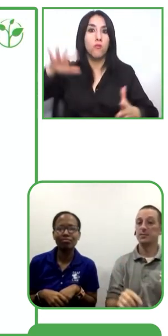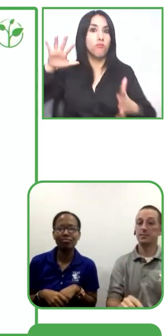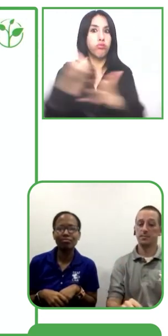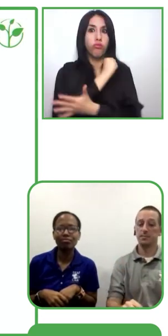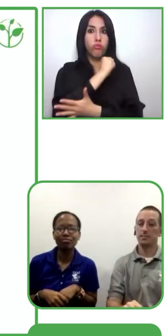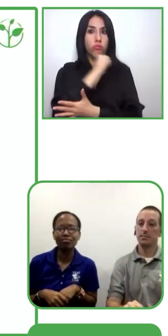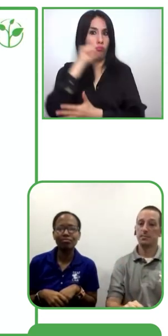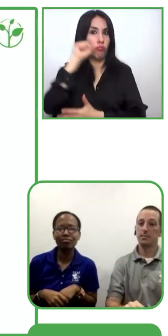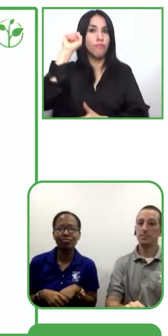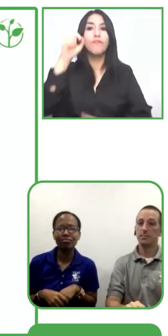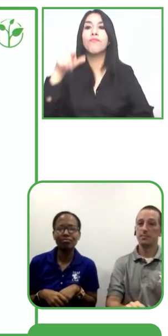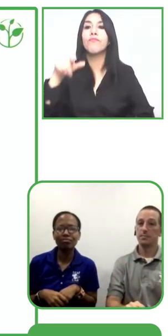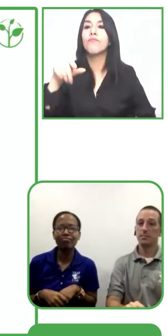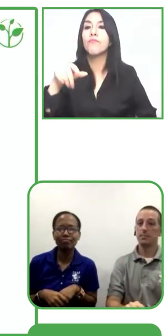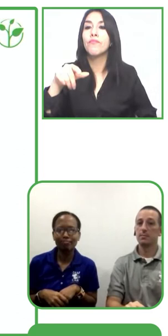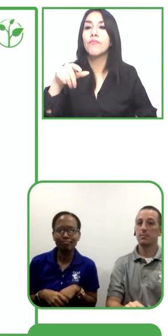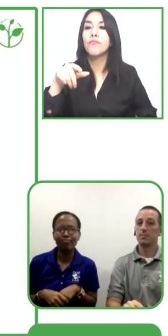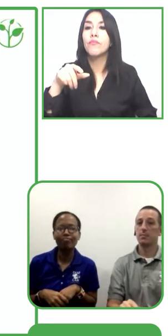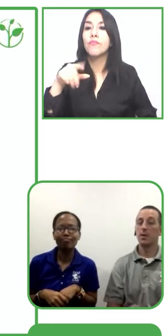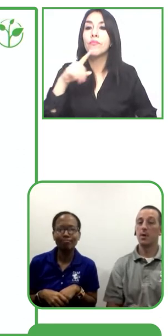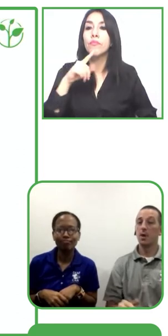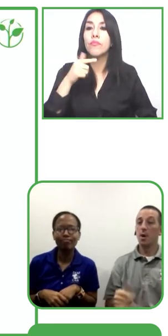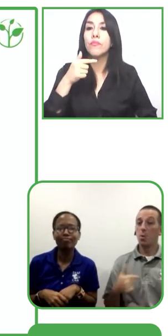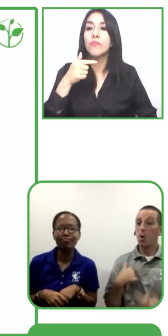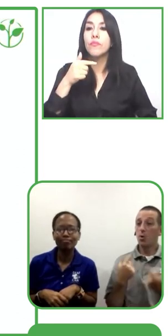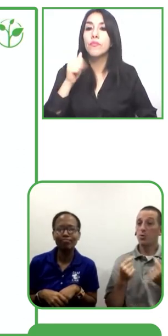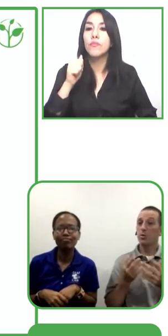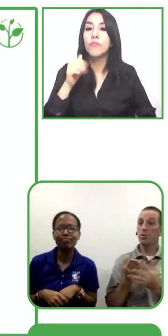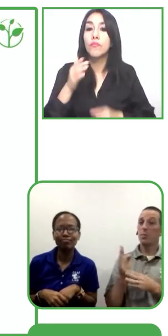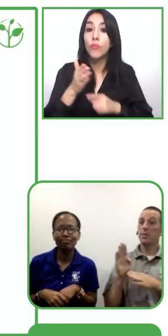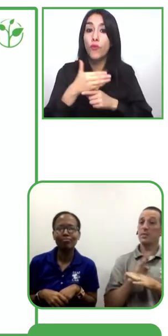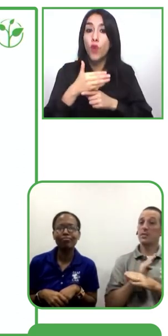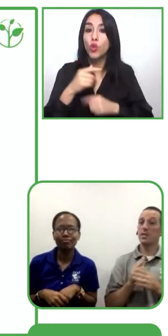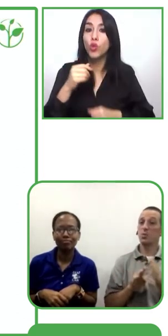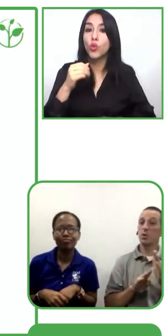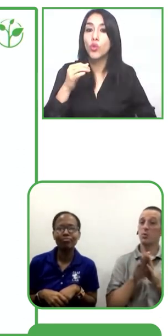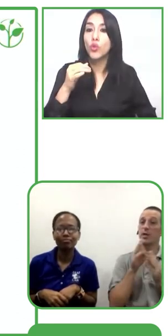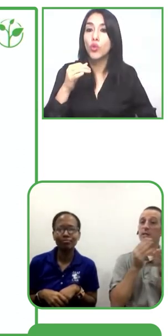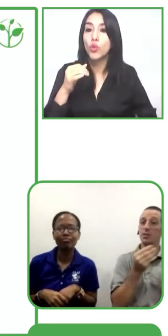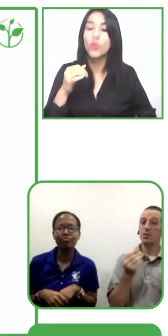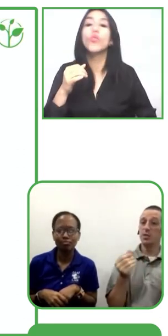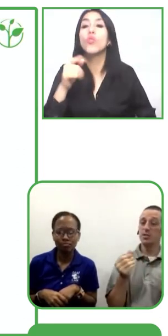What we're doing through our business is we're creating solutions and we're inspiring inclusion.